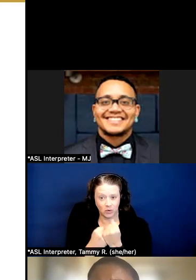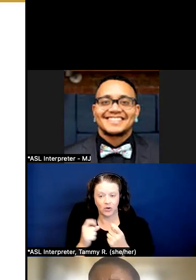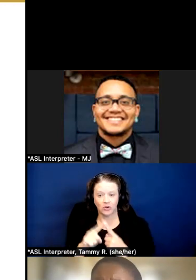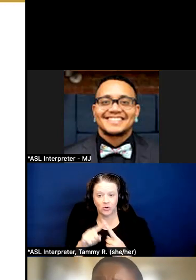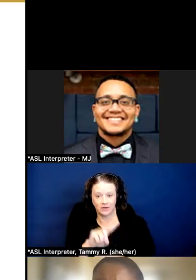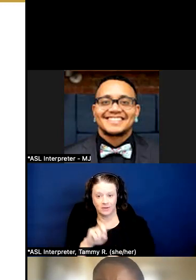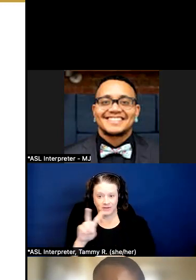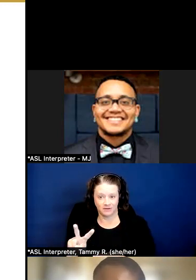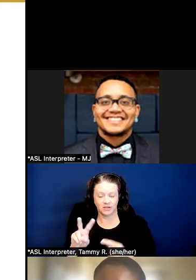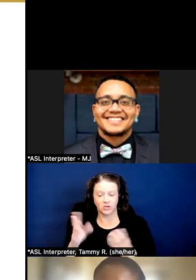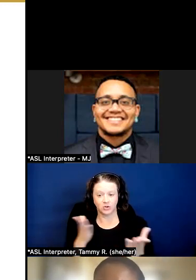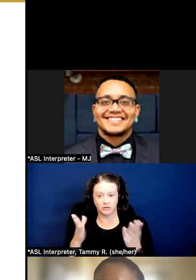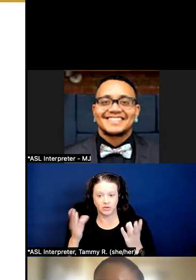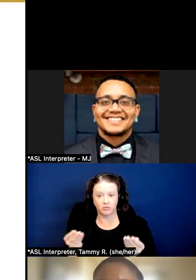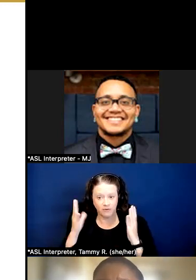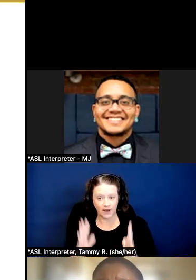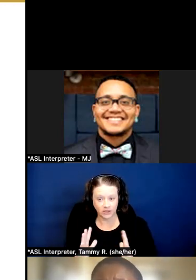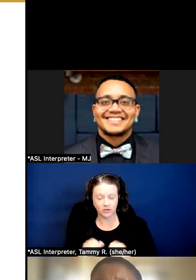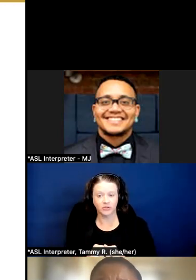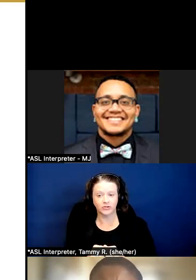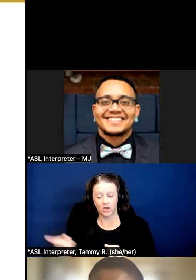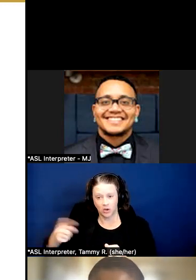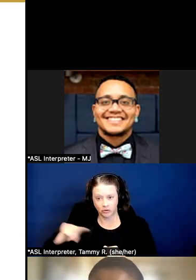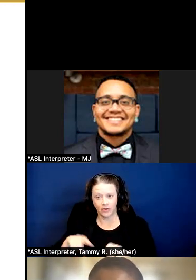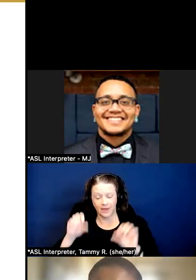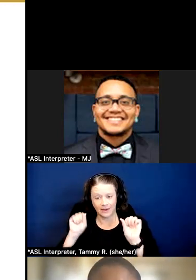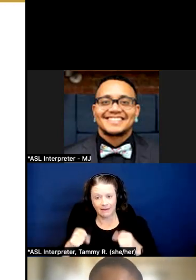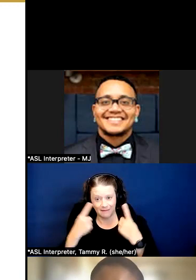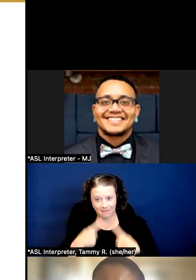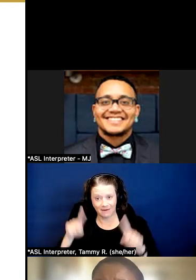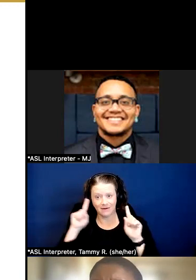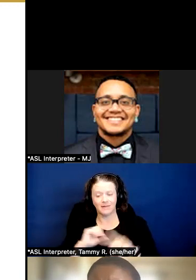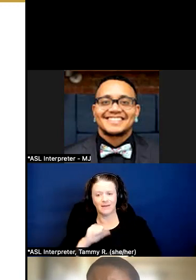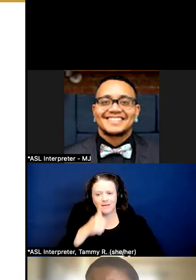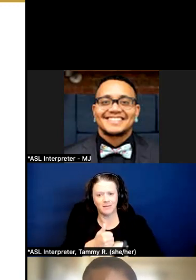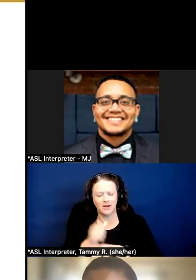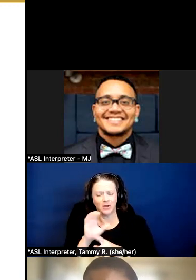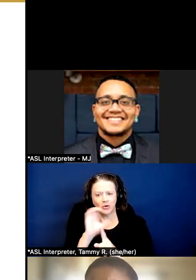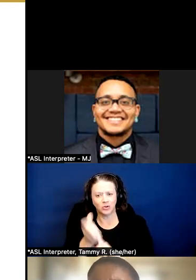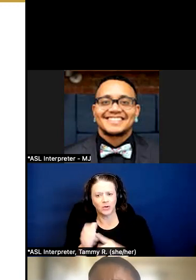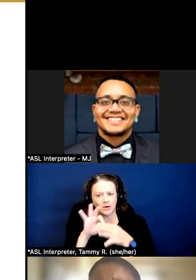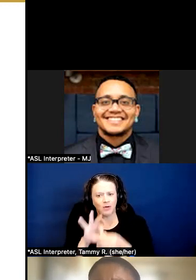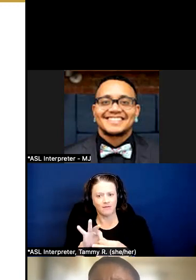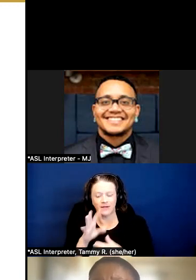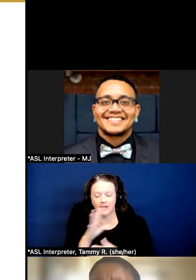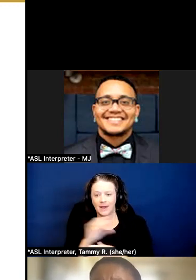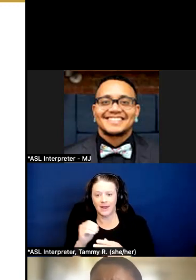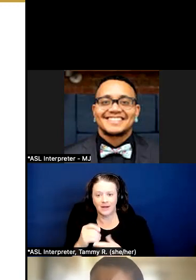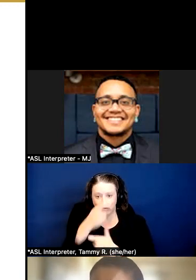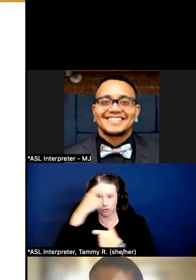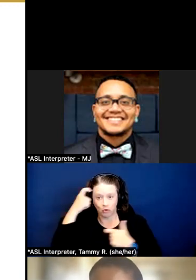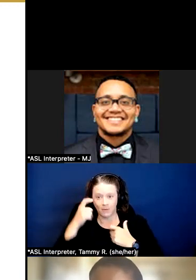domestic violence service providers so that they can effectively implement culturally relevant and